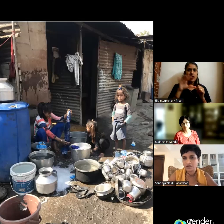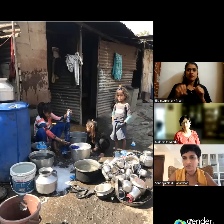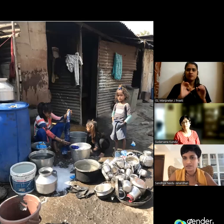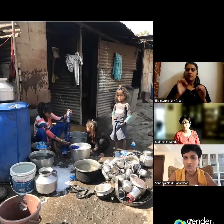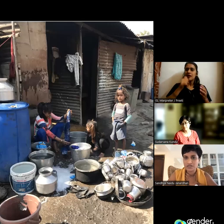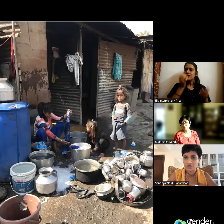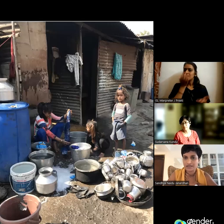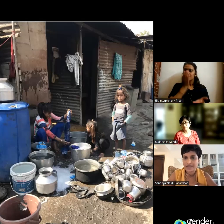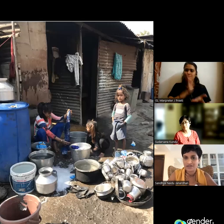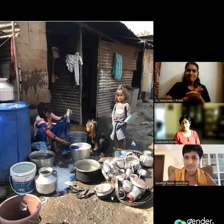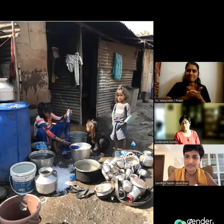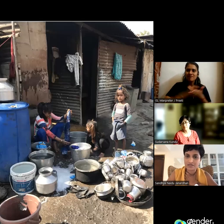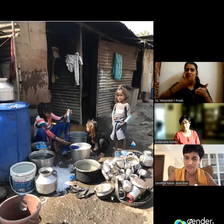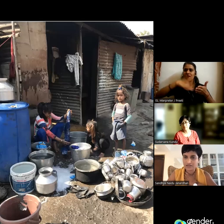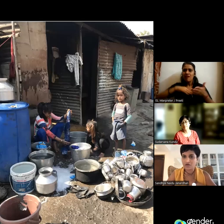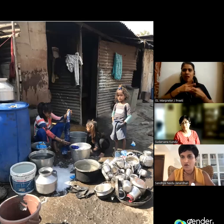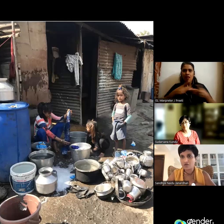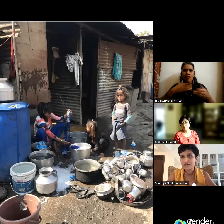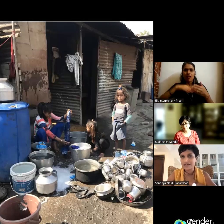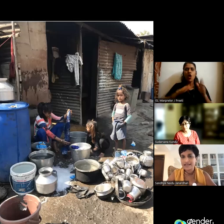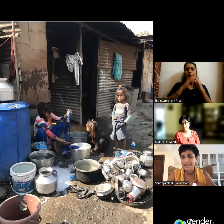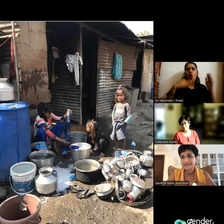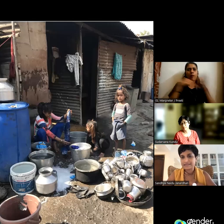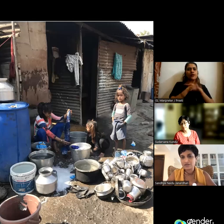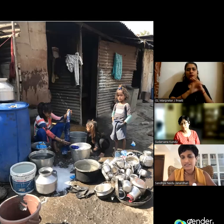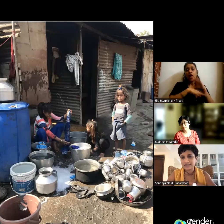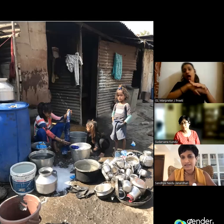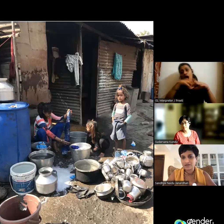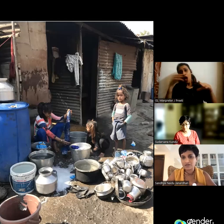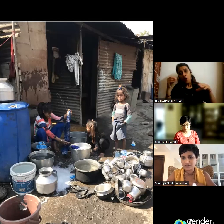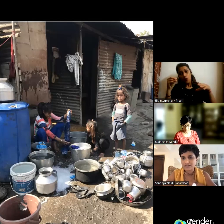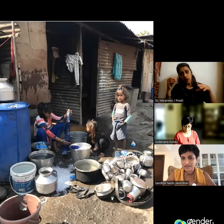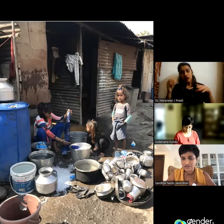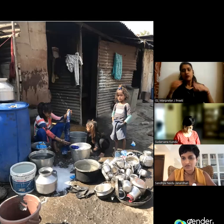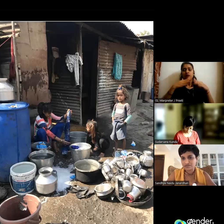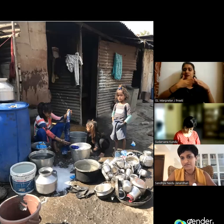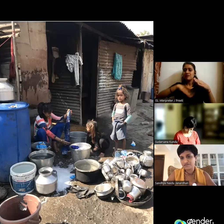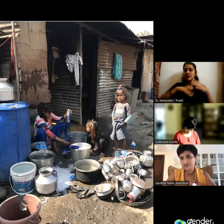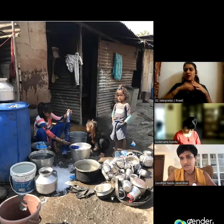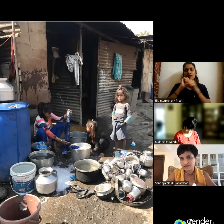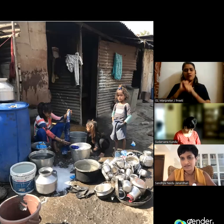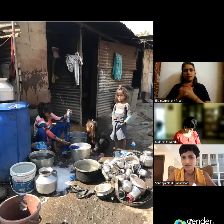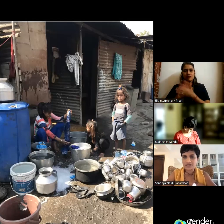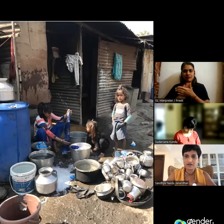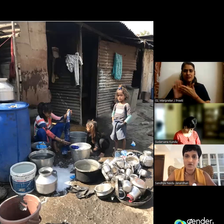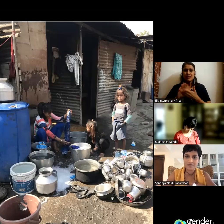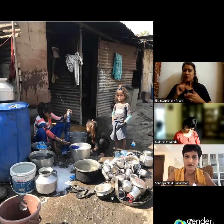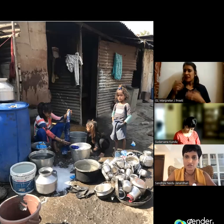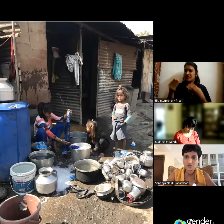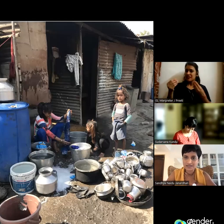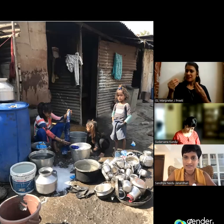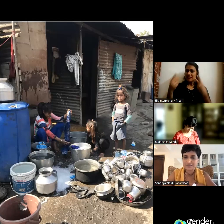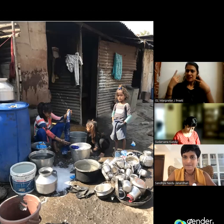clean water, but they're using what they have and is right outside their home. And you'll see that, there is that sort of dirt outside their home,